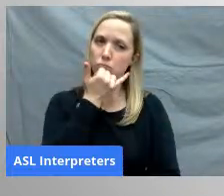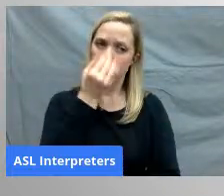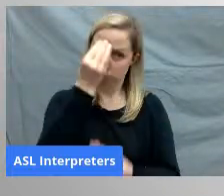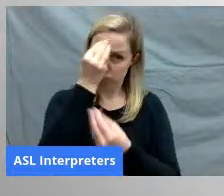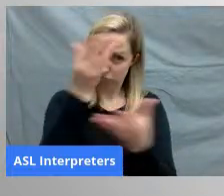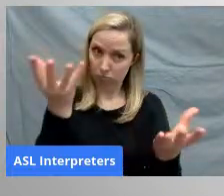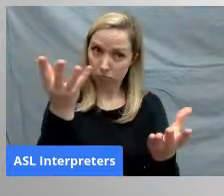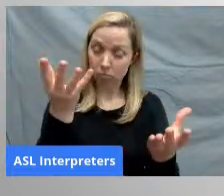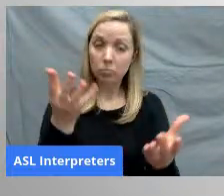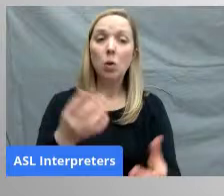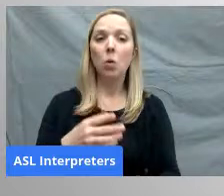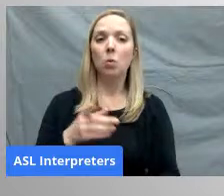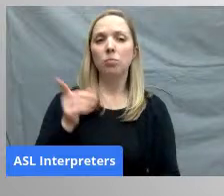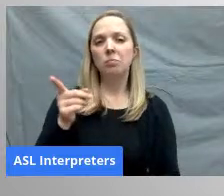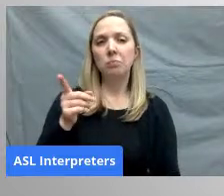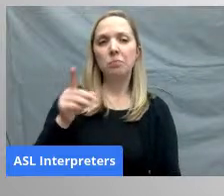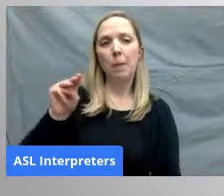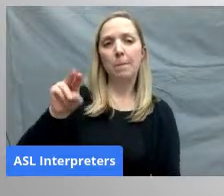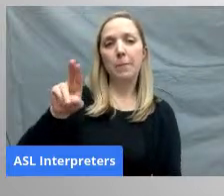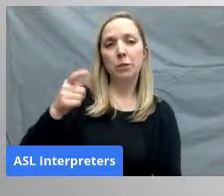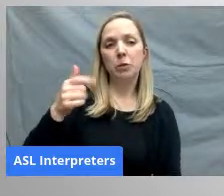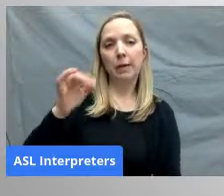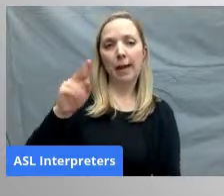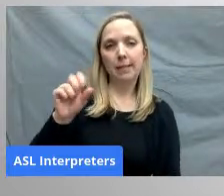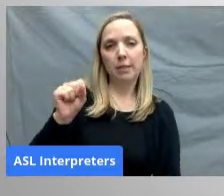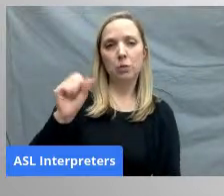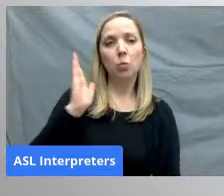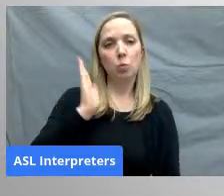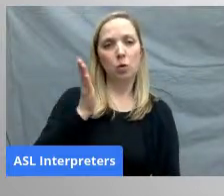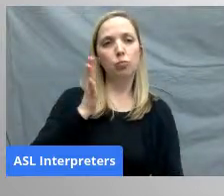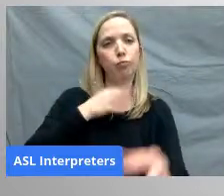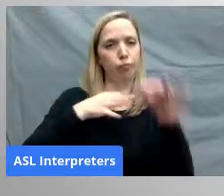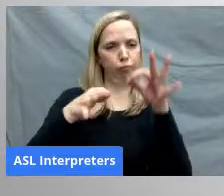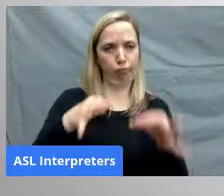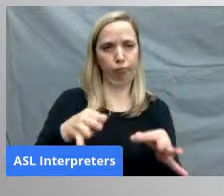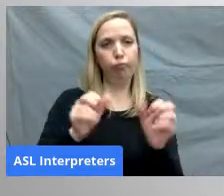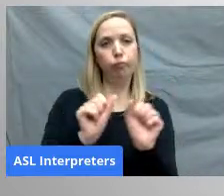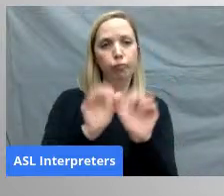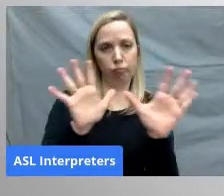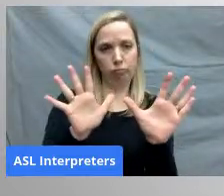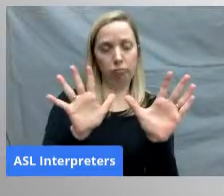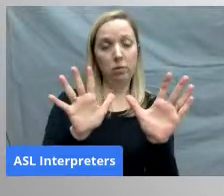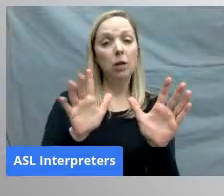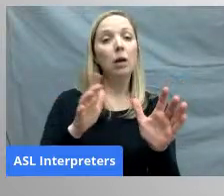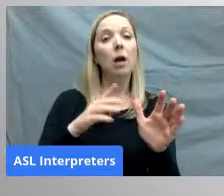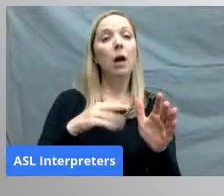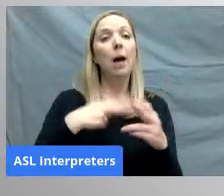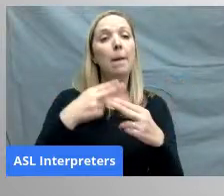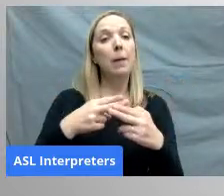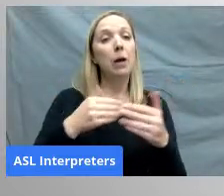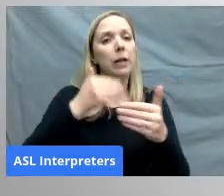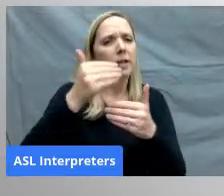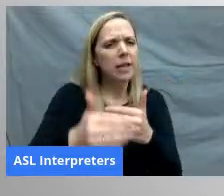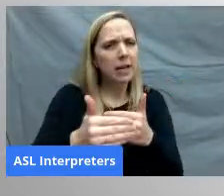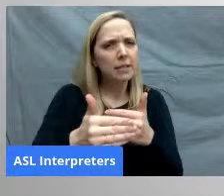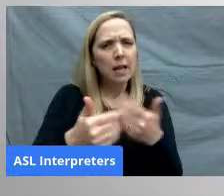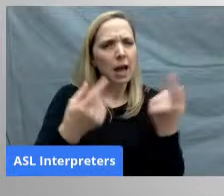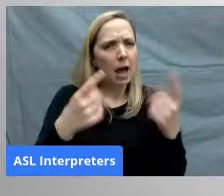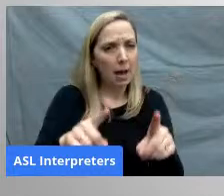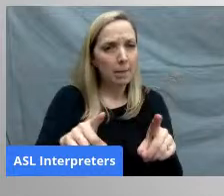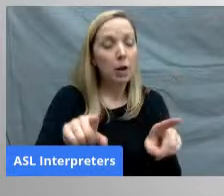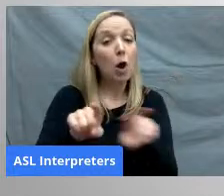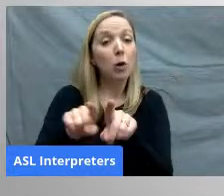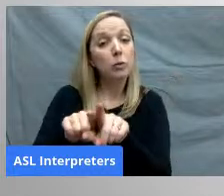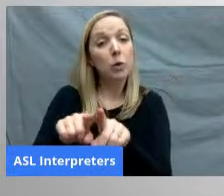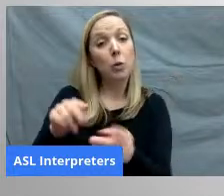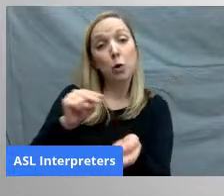brief presentation this evening that should shed light on our next steps, in addition to Nurse Amy Rourke,